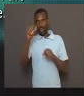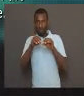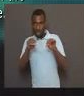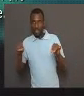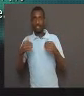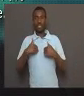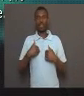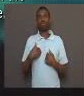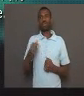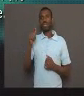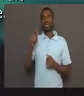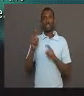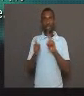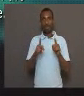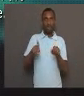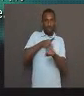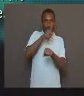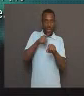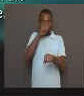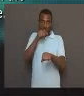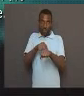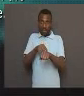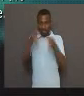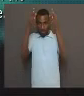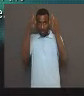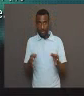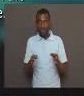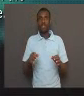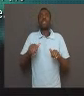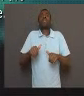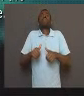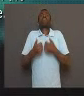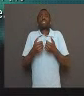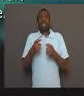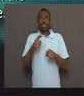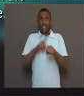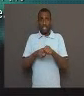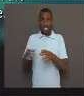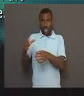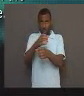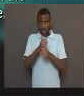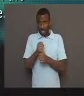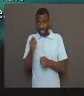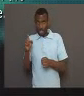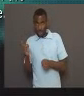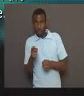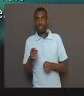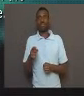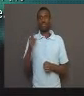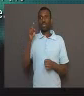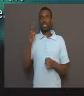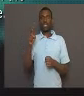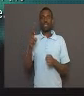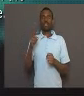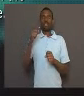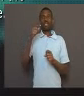a period of time to determine how long it takes for the increase of